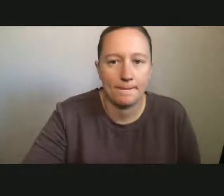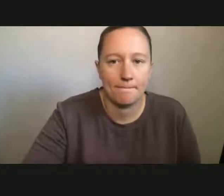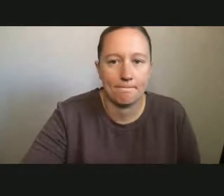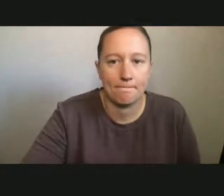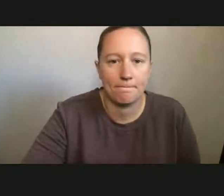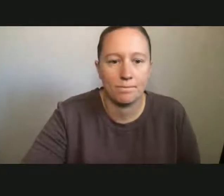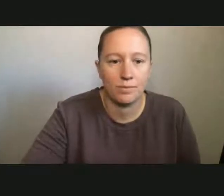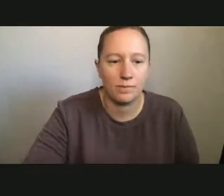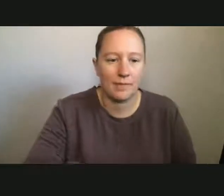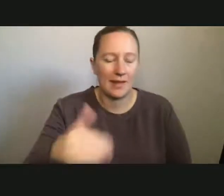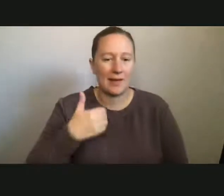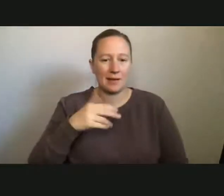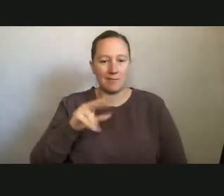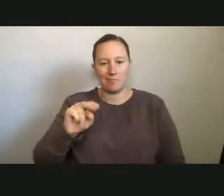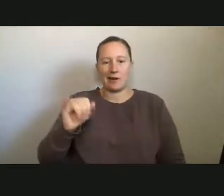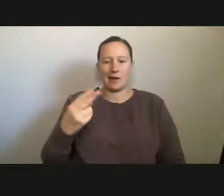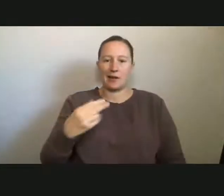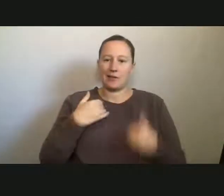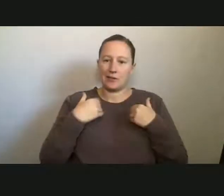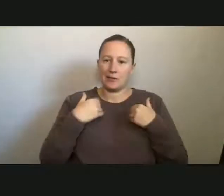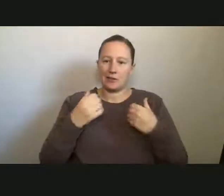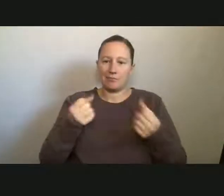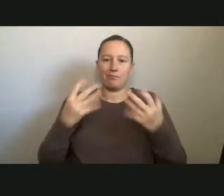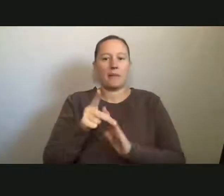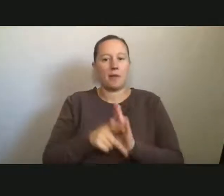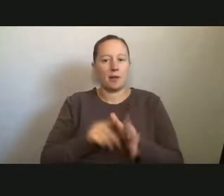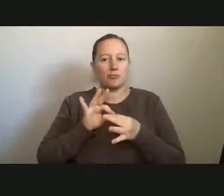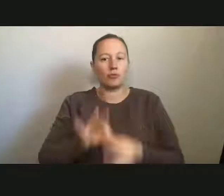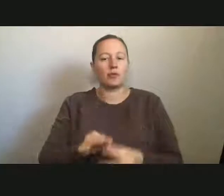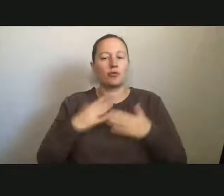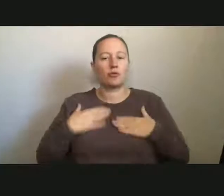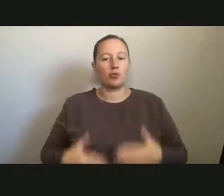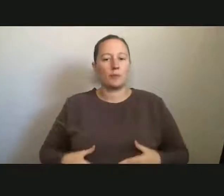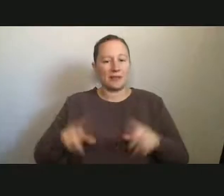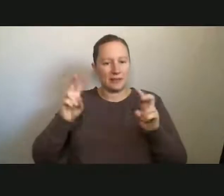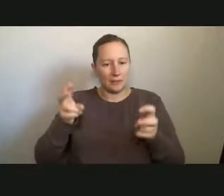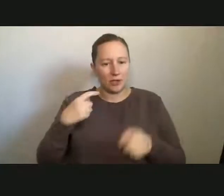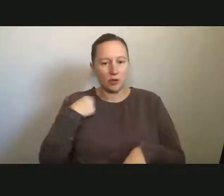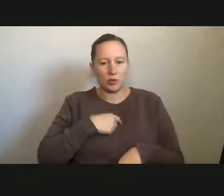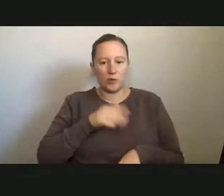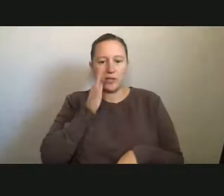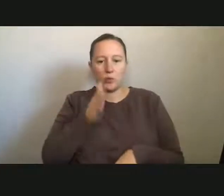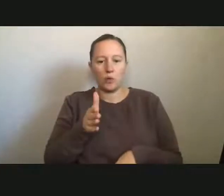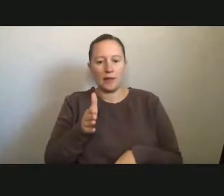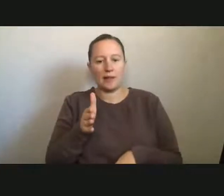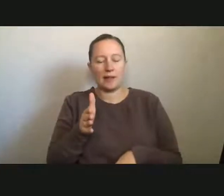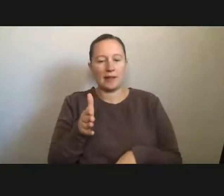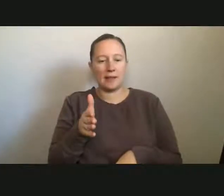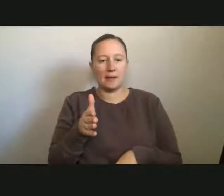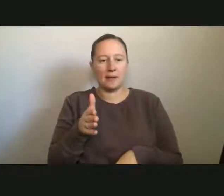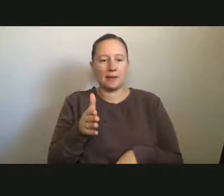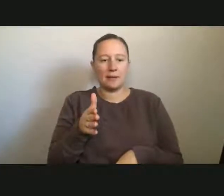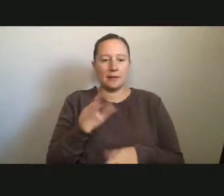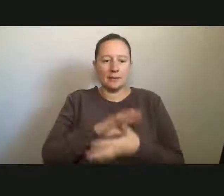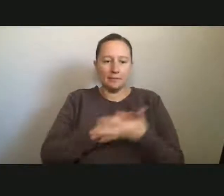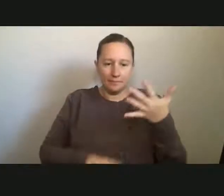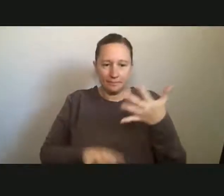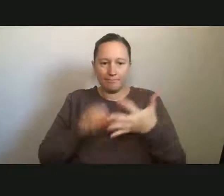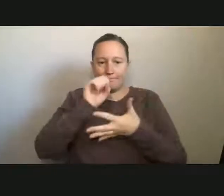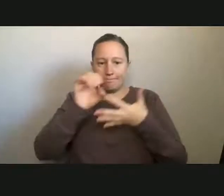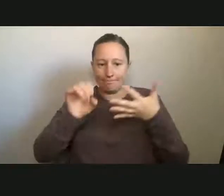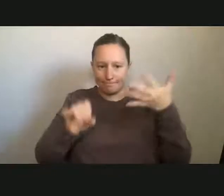slide, NIH has a lot of policies pertaining to human subjects research, and we're going to be introducing these to you in